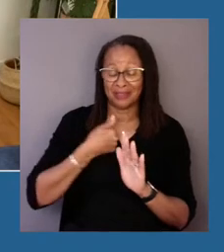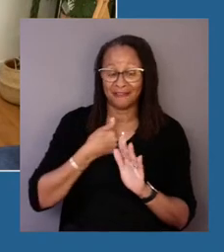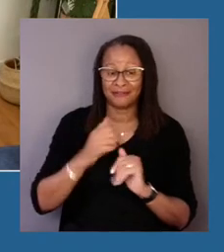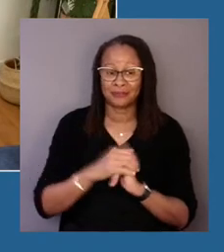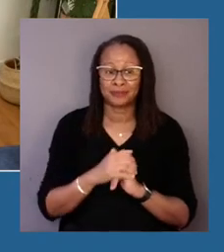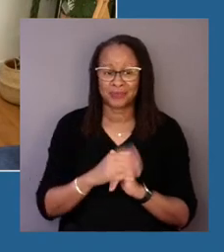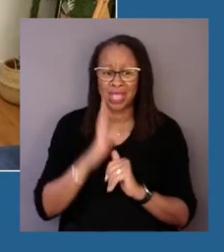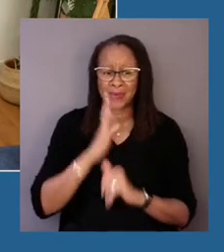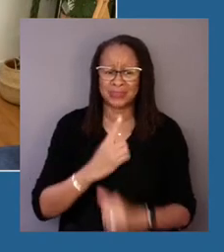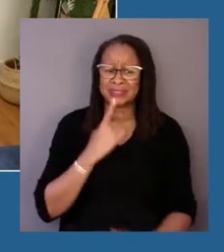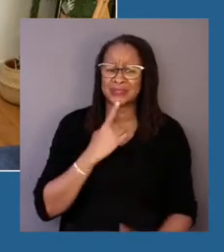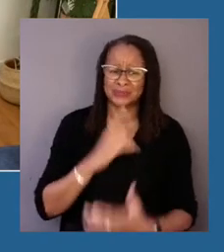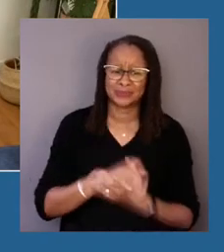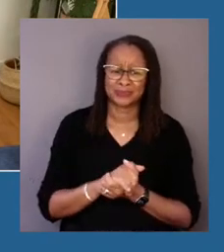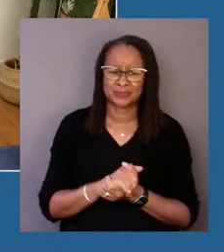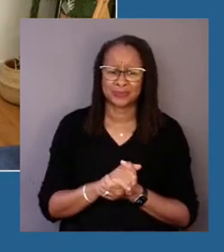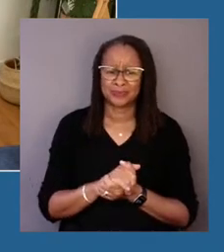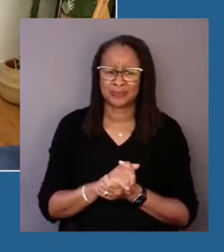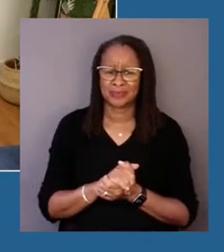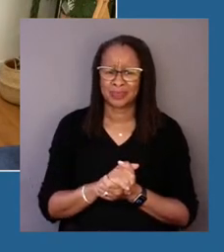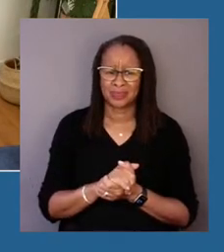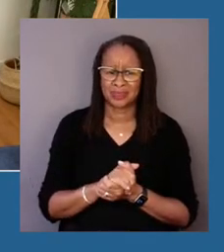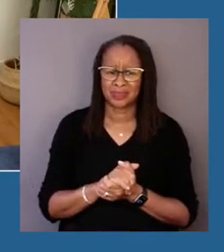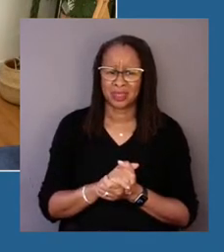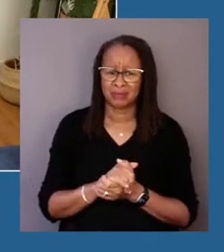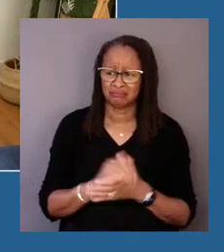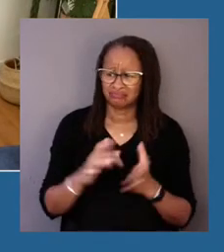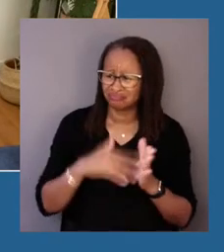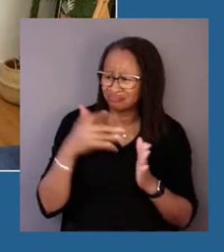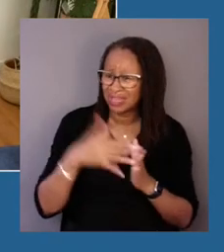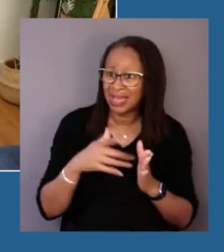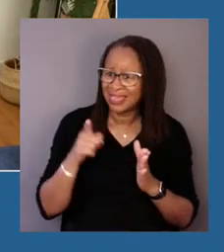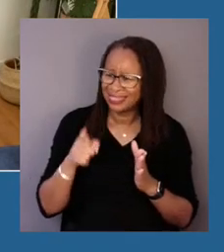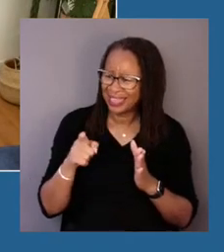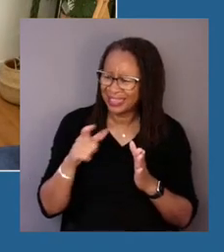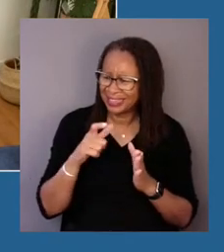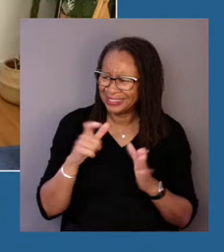say occasionally, like, they did not.